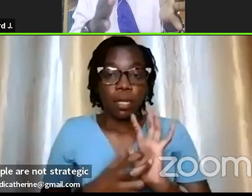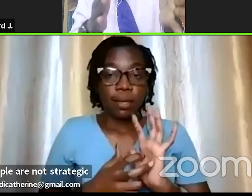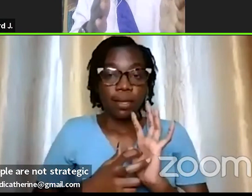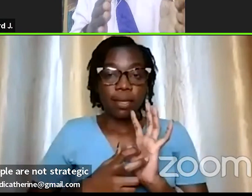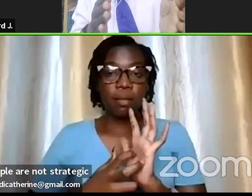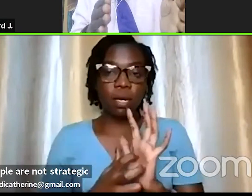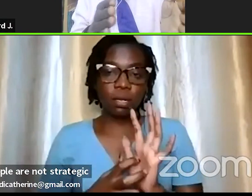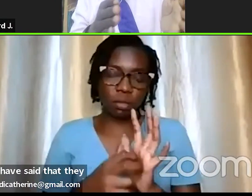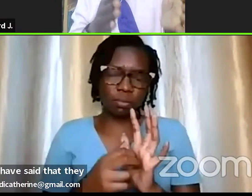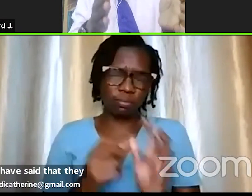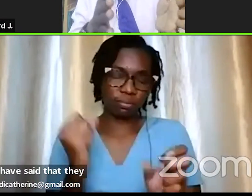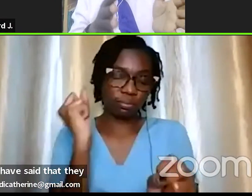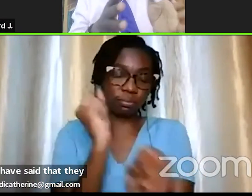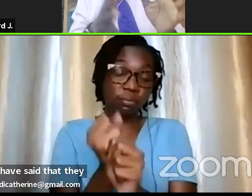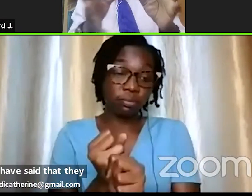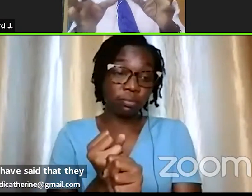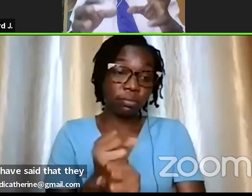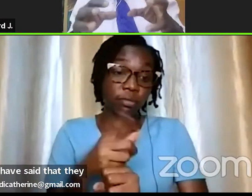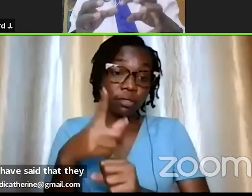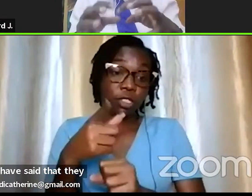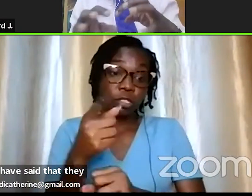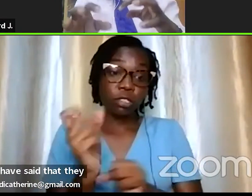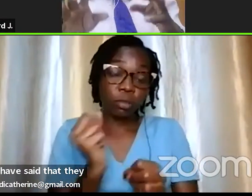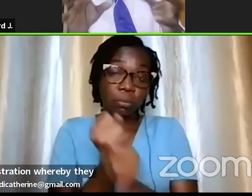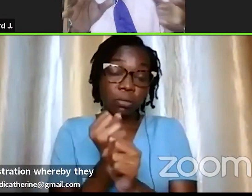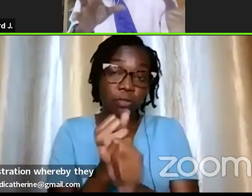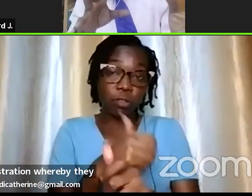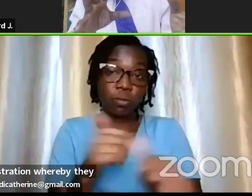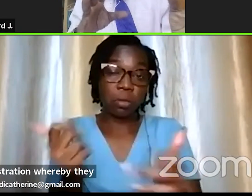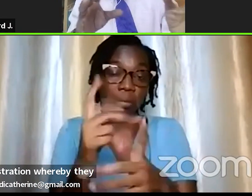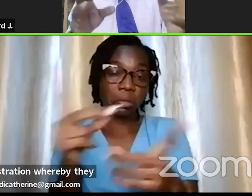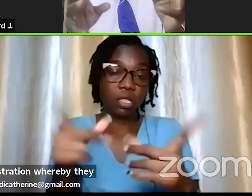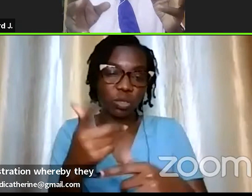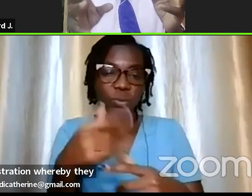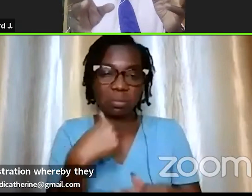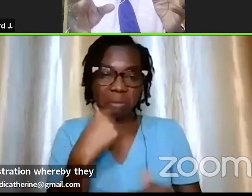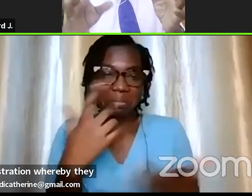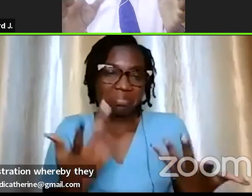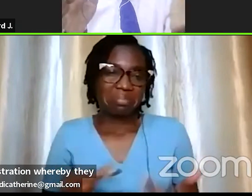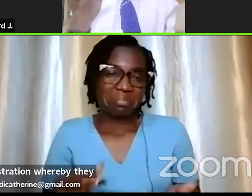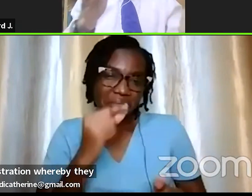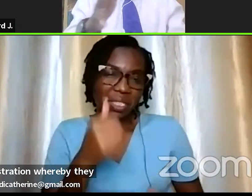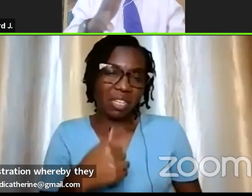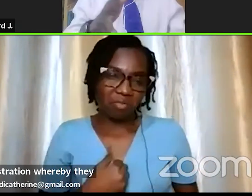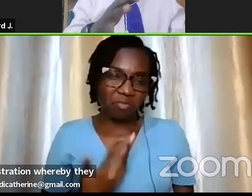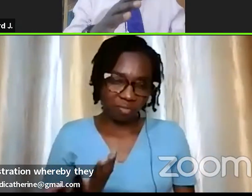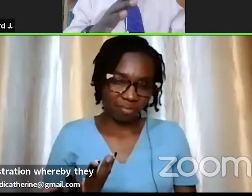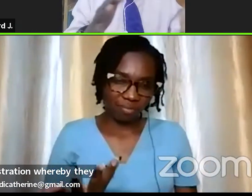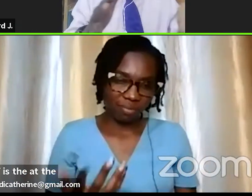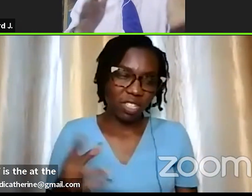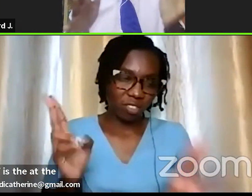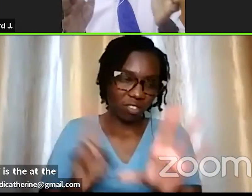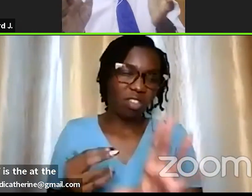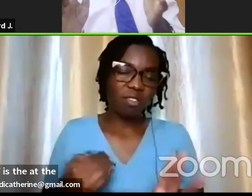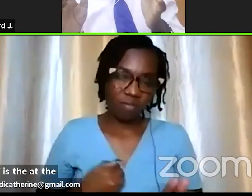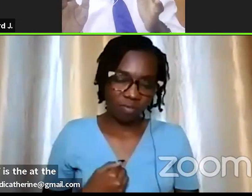issues of administration, whereby they are able to say, is there tea? Are there